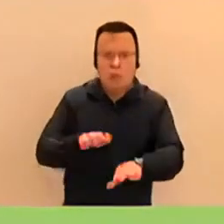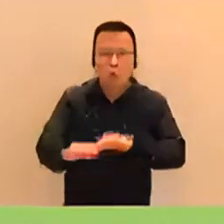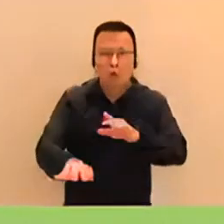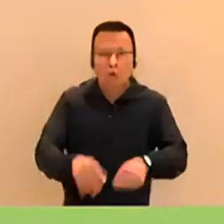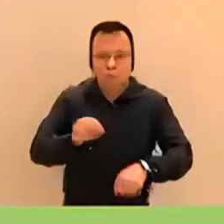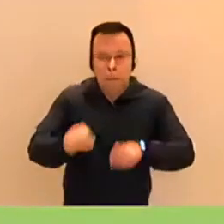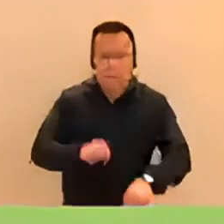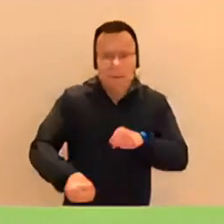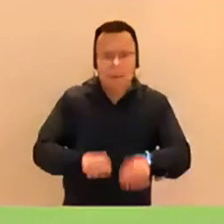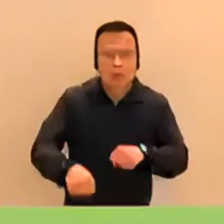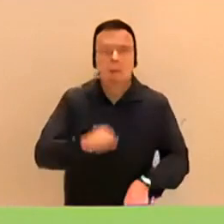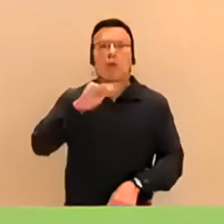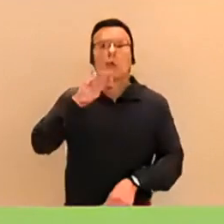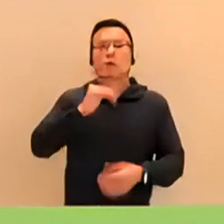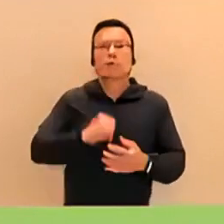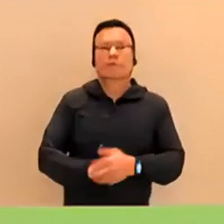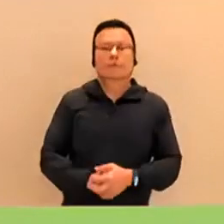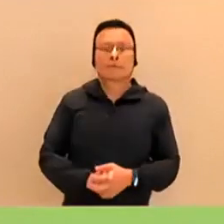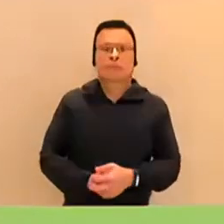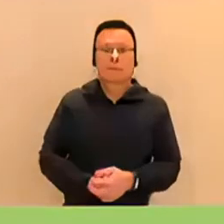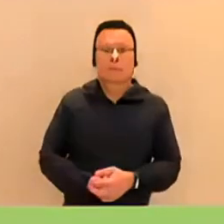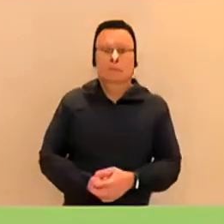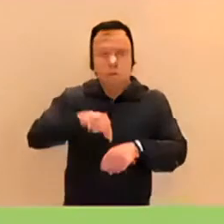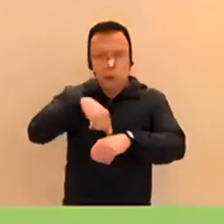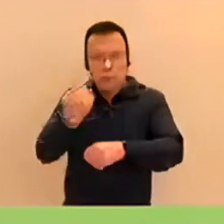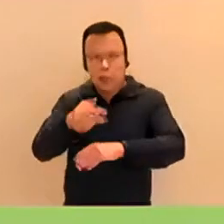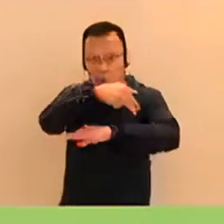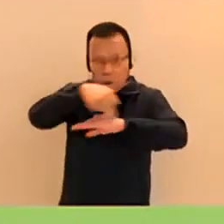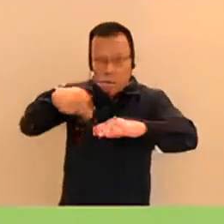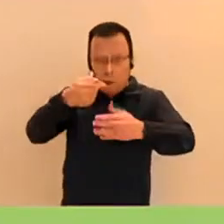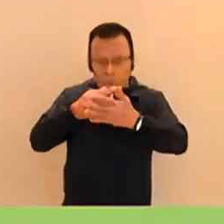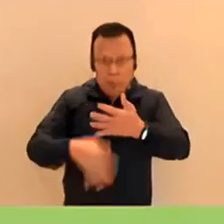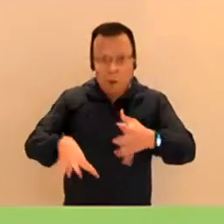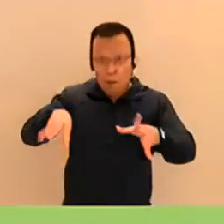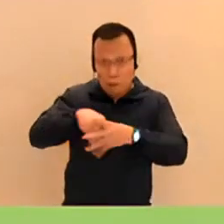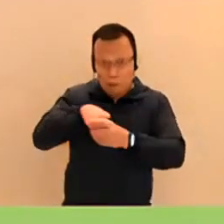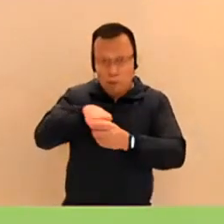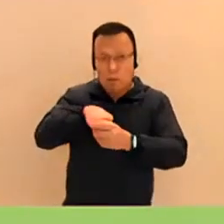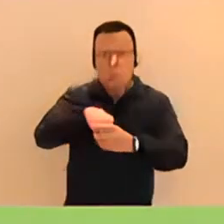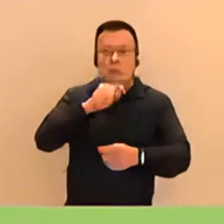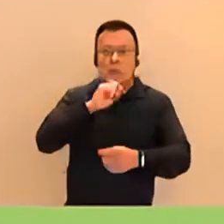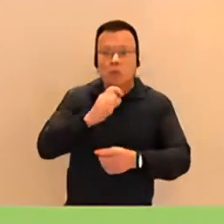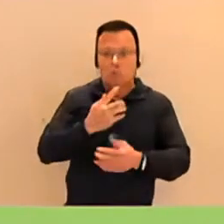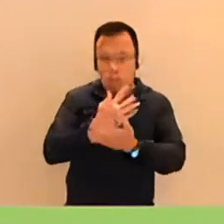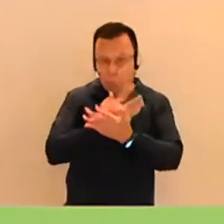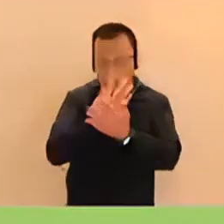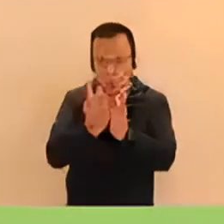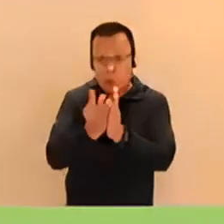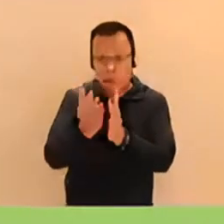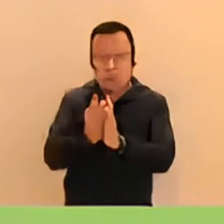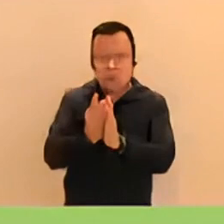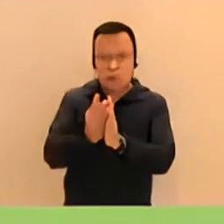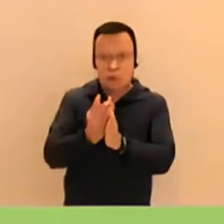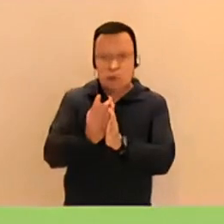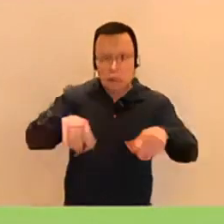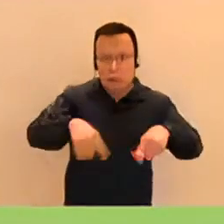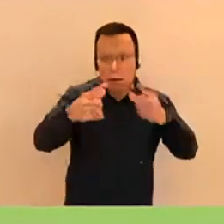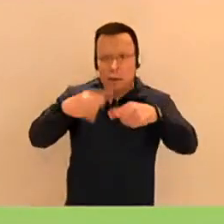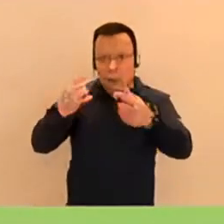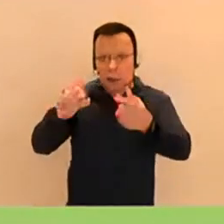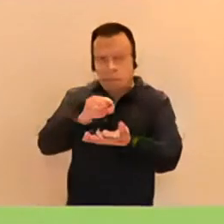Now, the SGR strategy will also cover a whole array of integrated initiatives and measures,